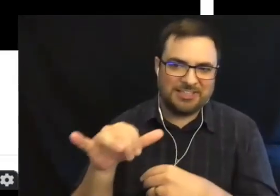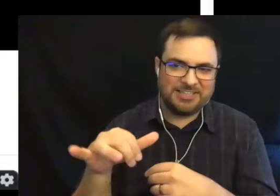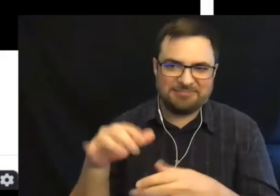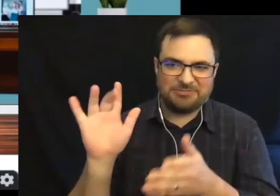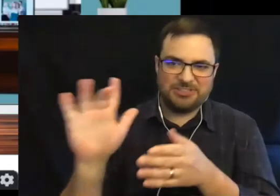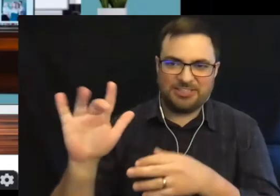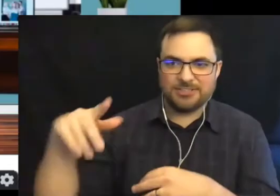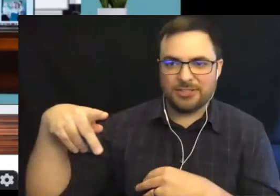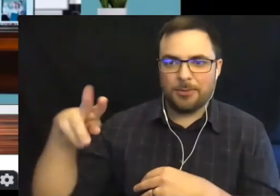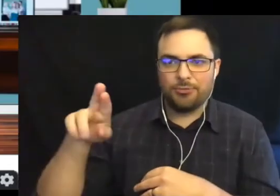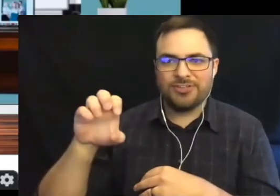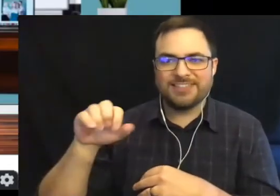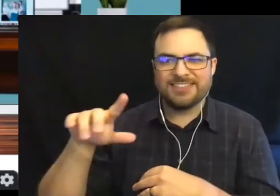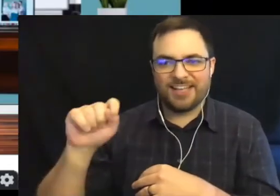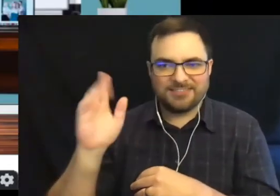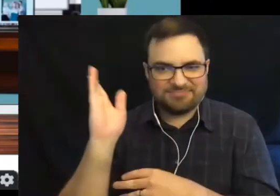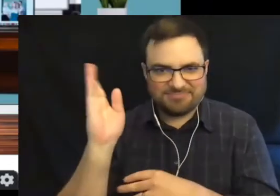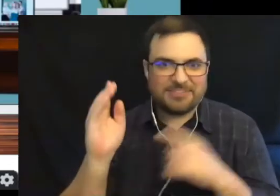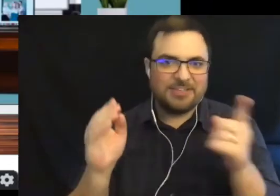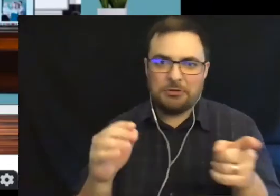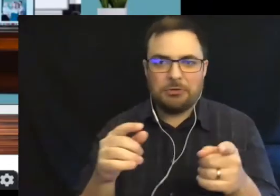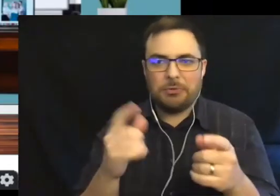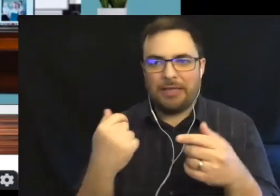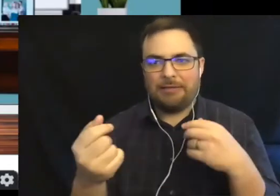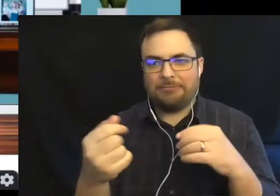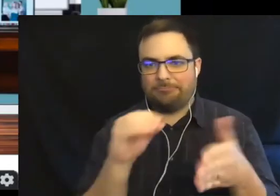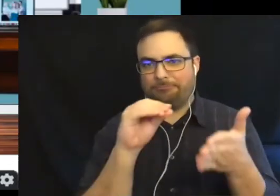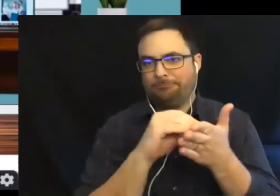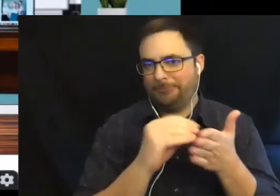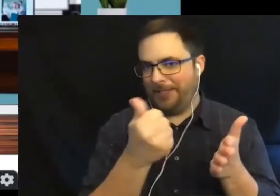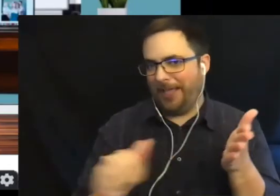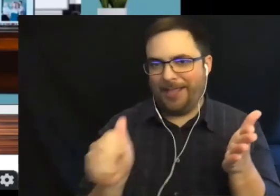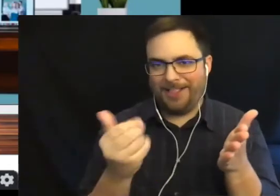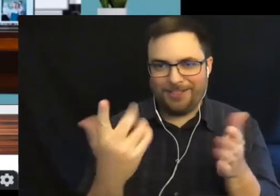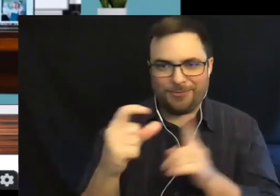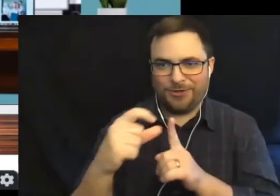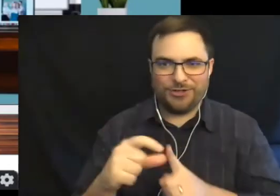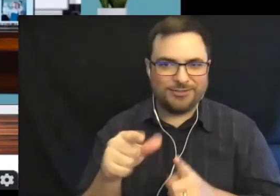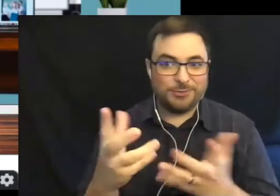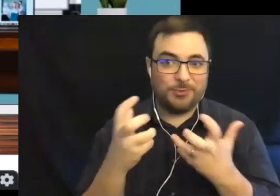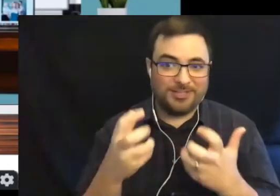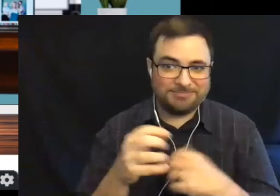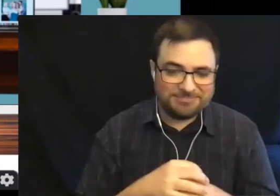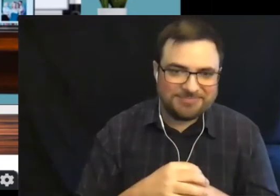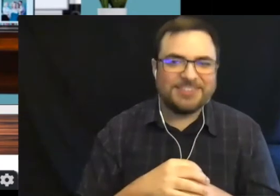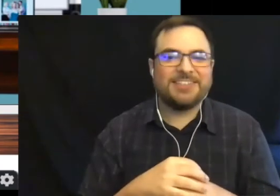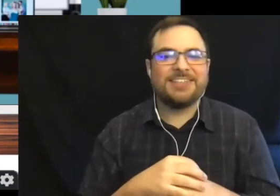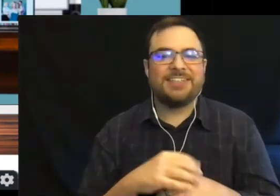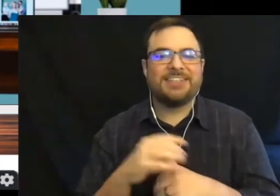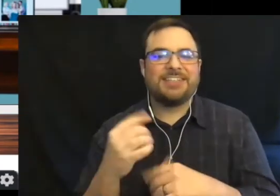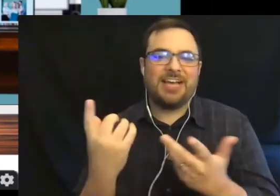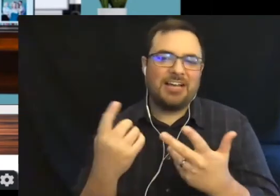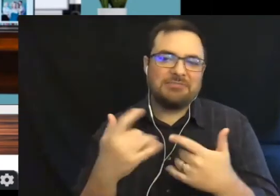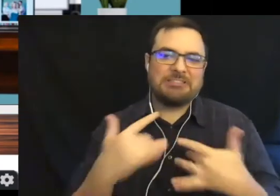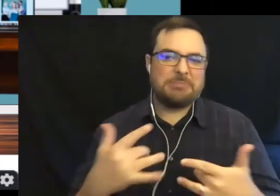have it, like I said, you can have it say whatever you want, but this is just how I start it. And then I always like to start with a checklist